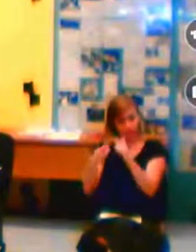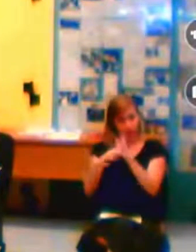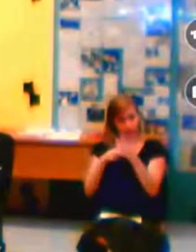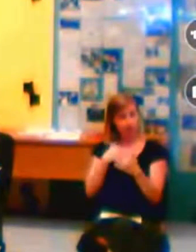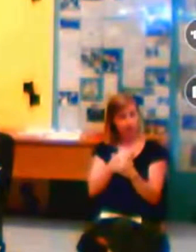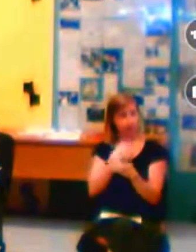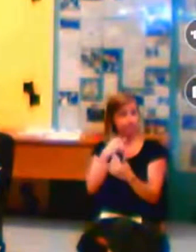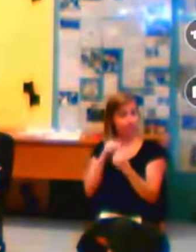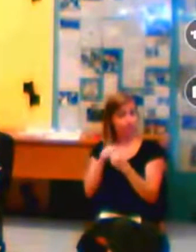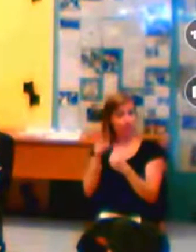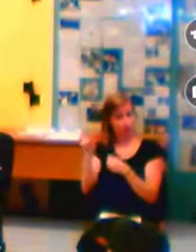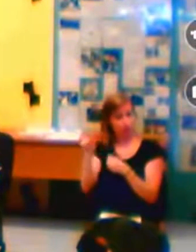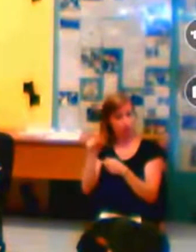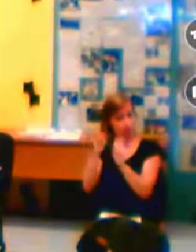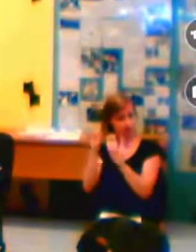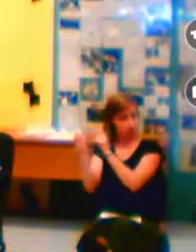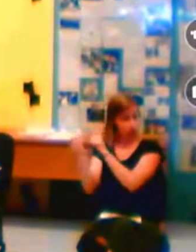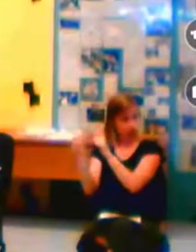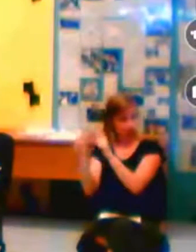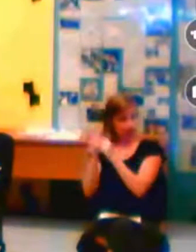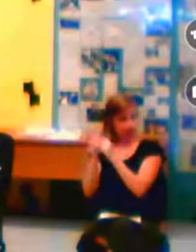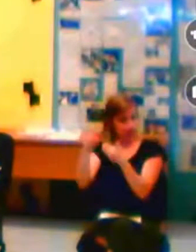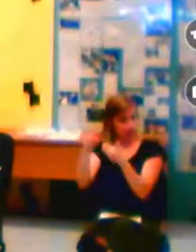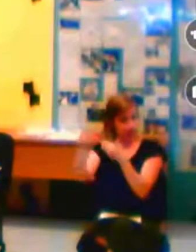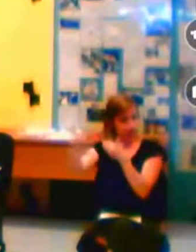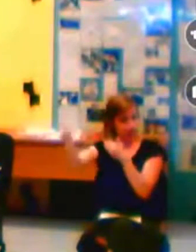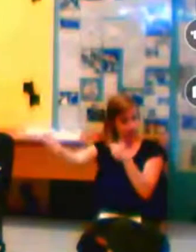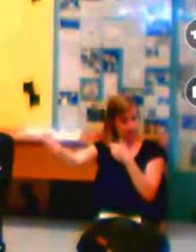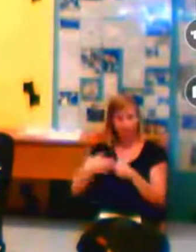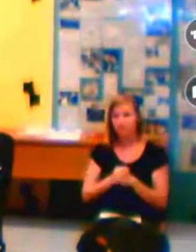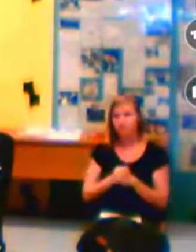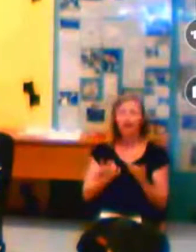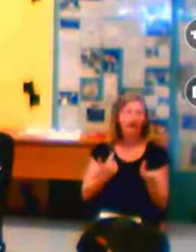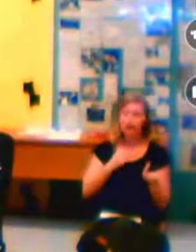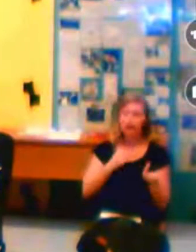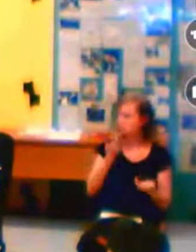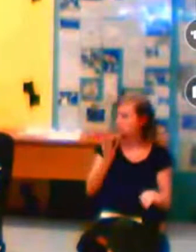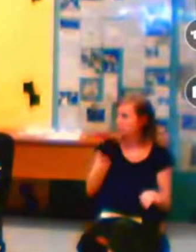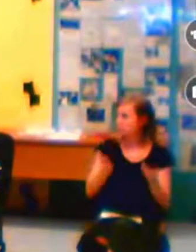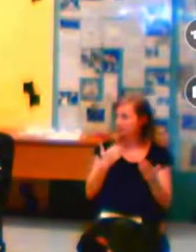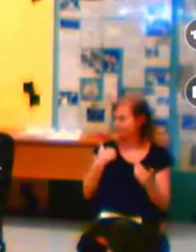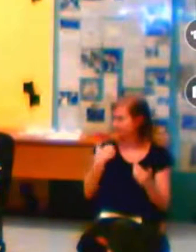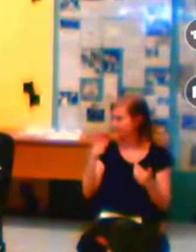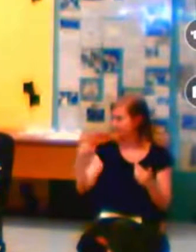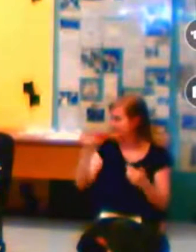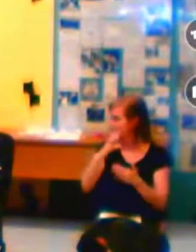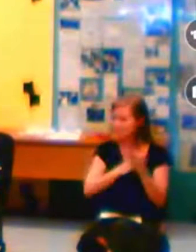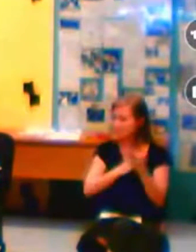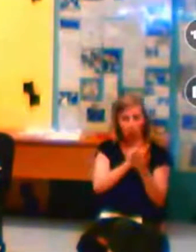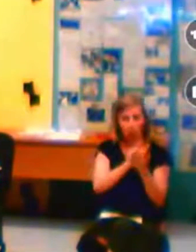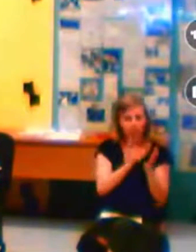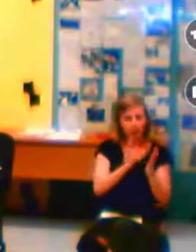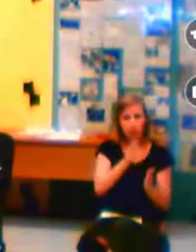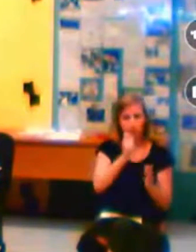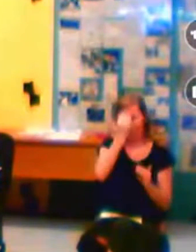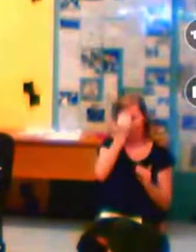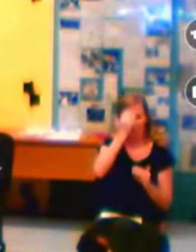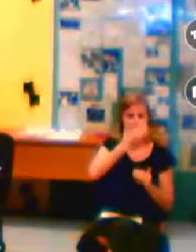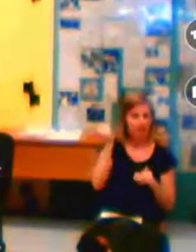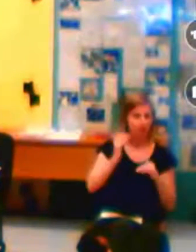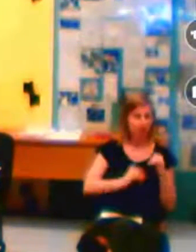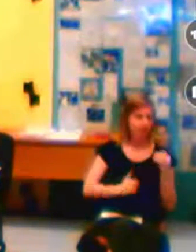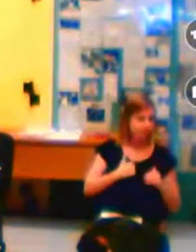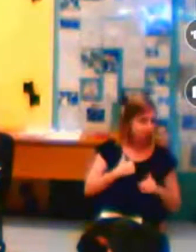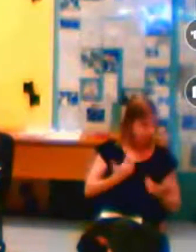2016 Colorado Revised Statutes? Or if the legislature changes it in the future, are we then tied